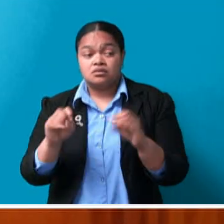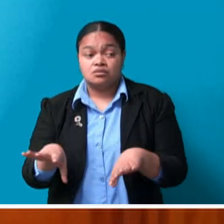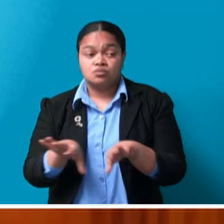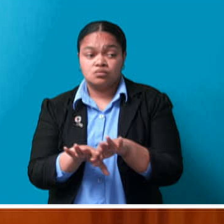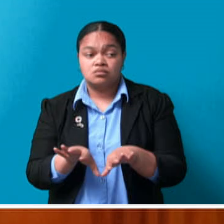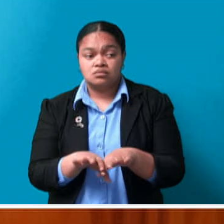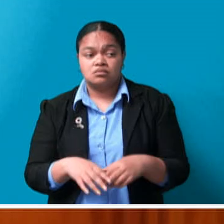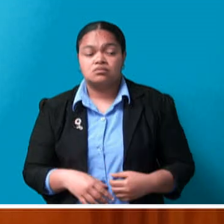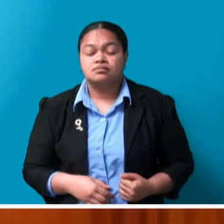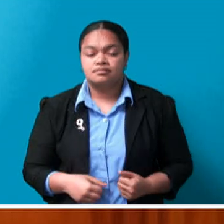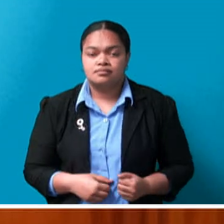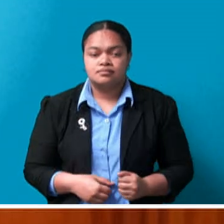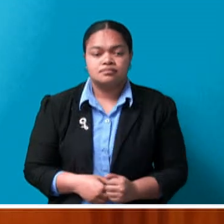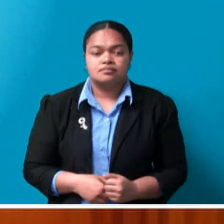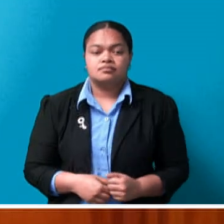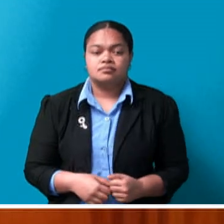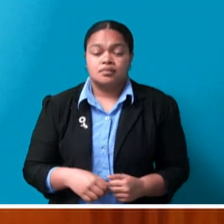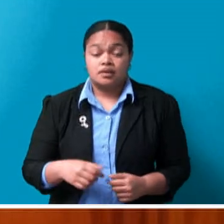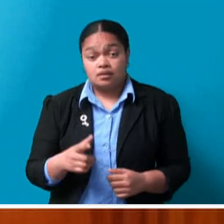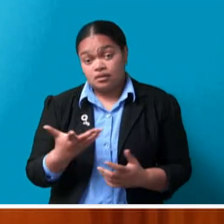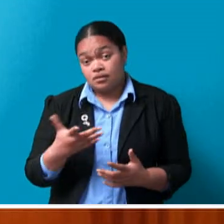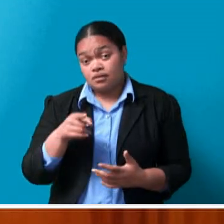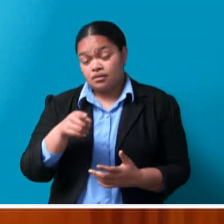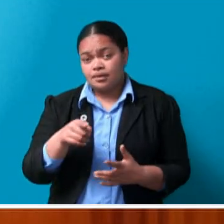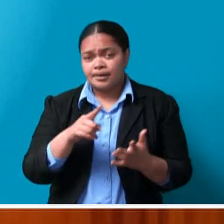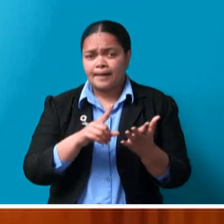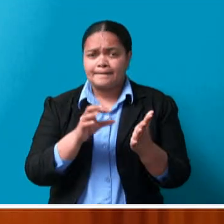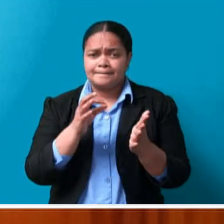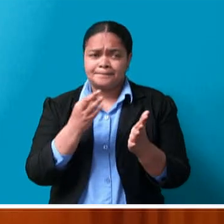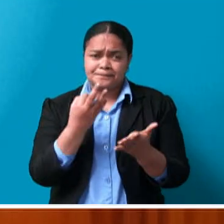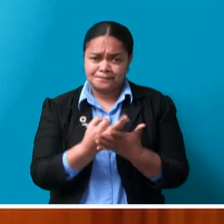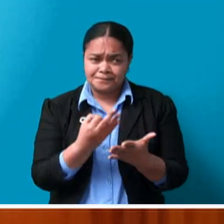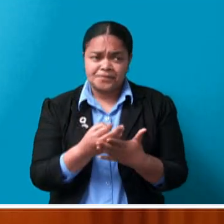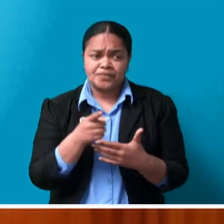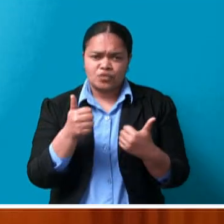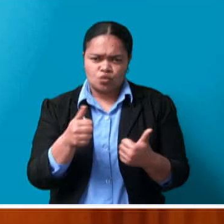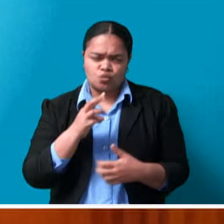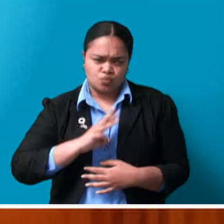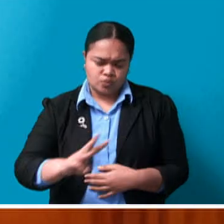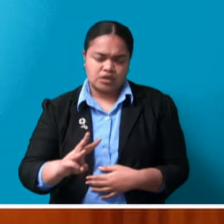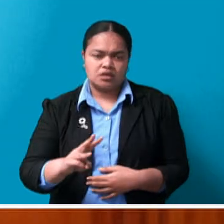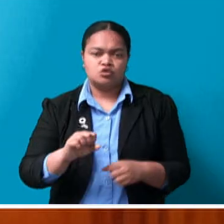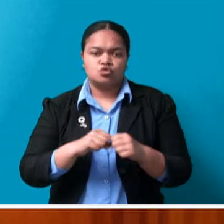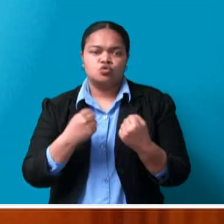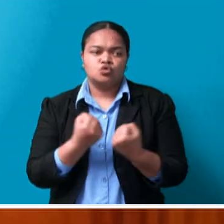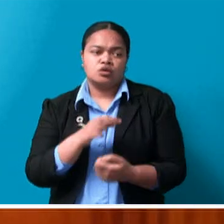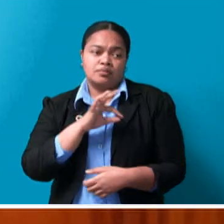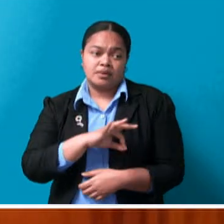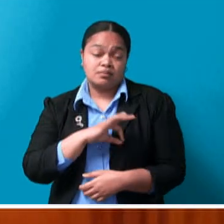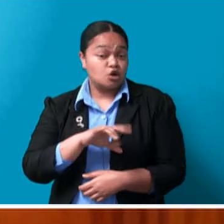community. The levy is a goodwill and socio-economic benefit. It's not a lease